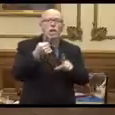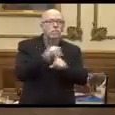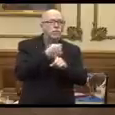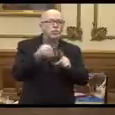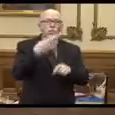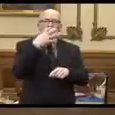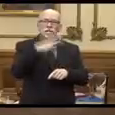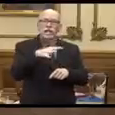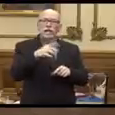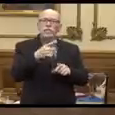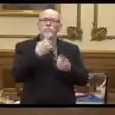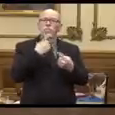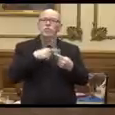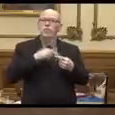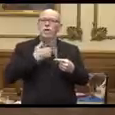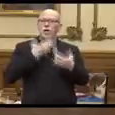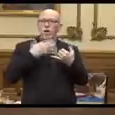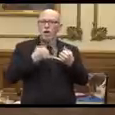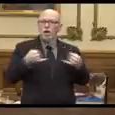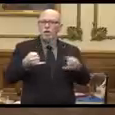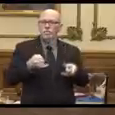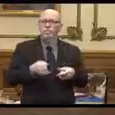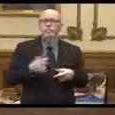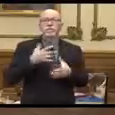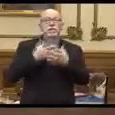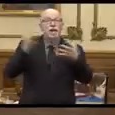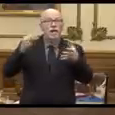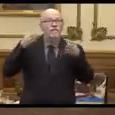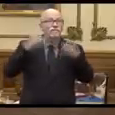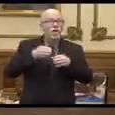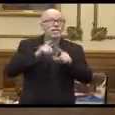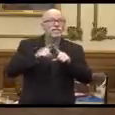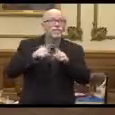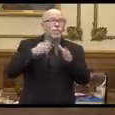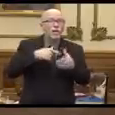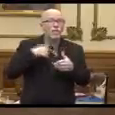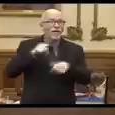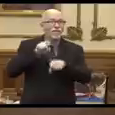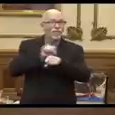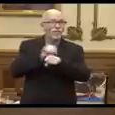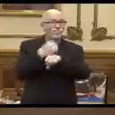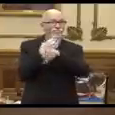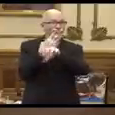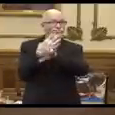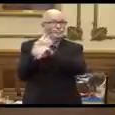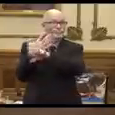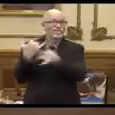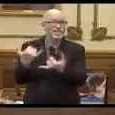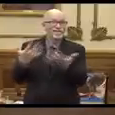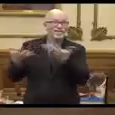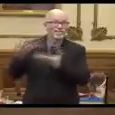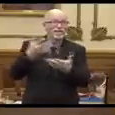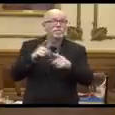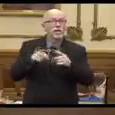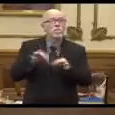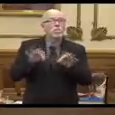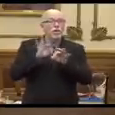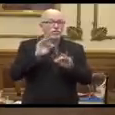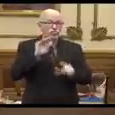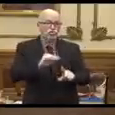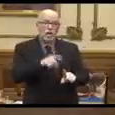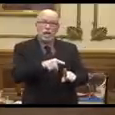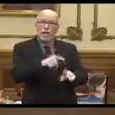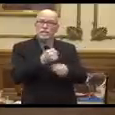reported to our hotline. While there has been much focus on ways we can all work remotely, it is important to note when a child's well-being